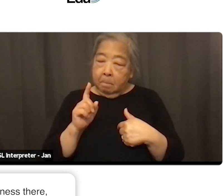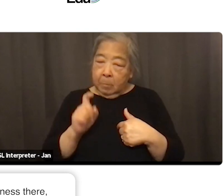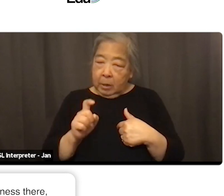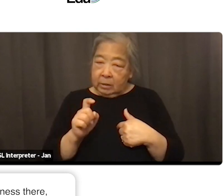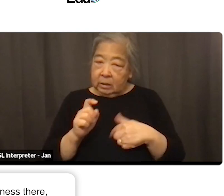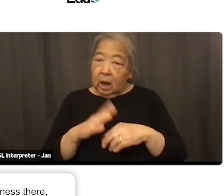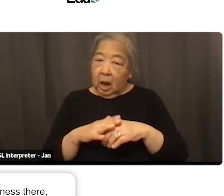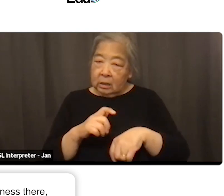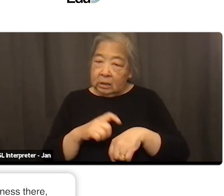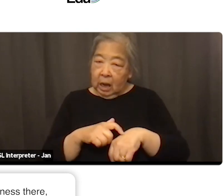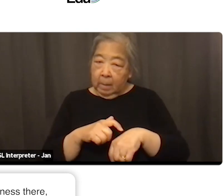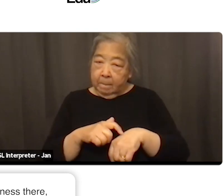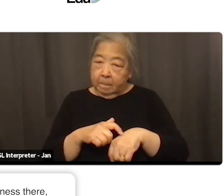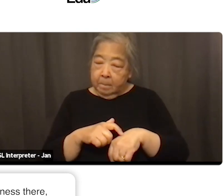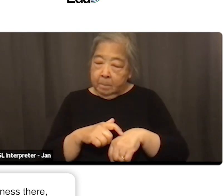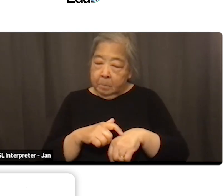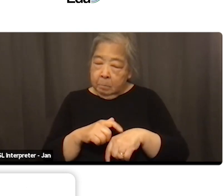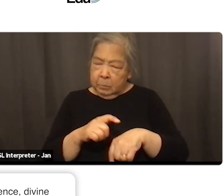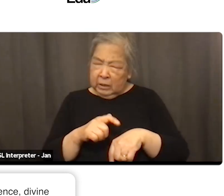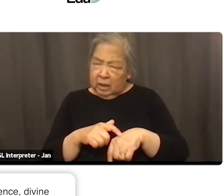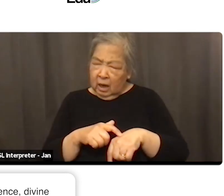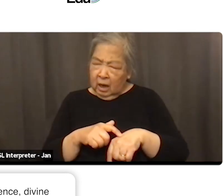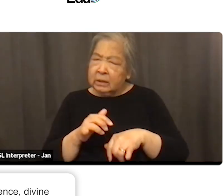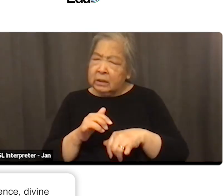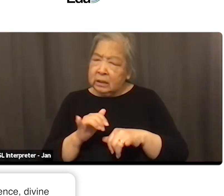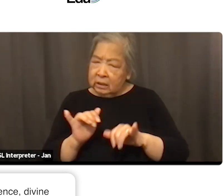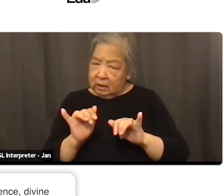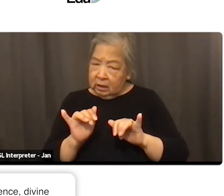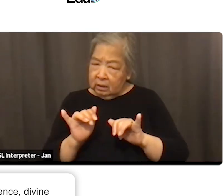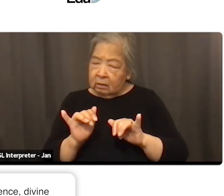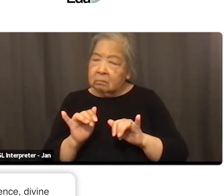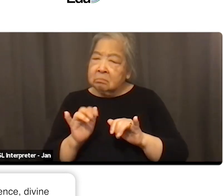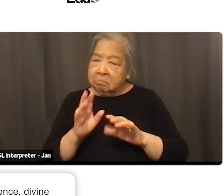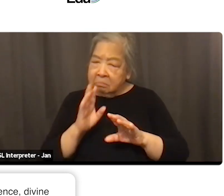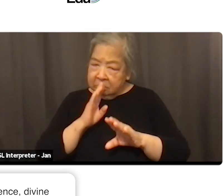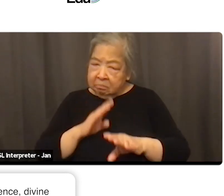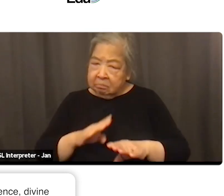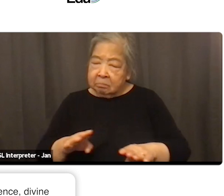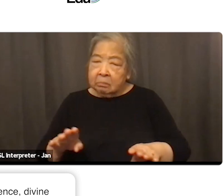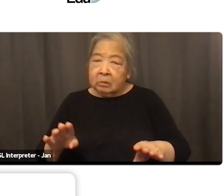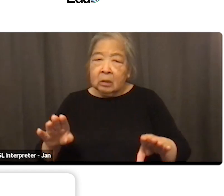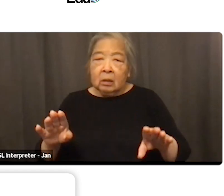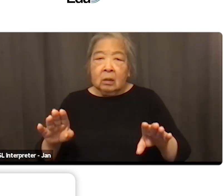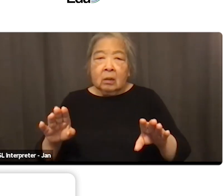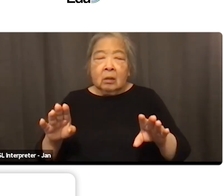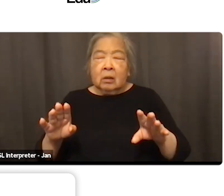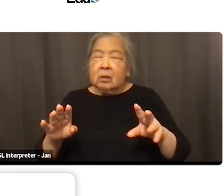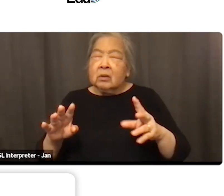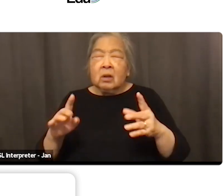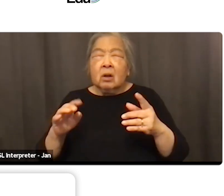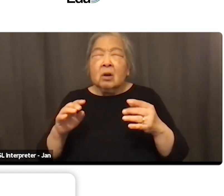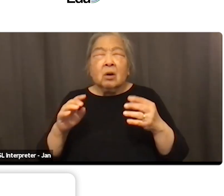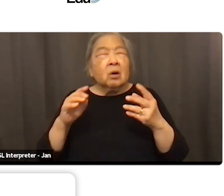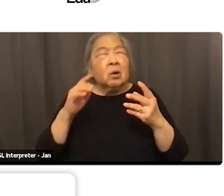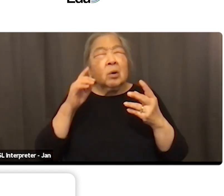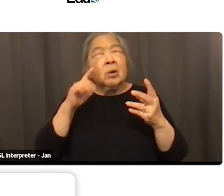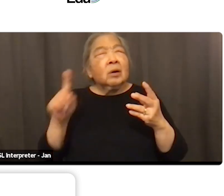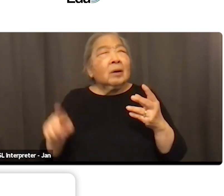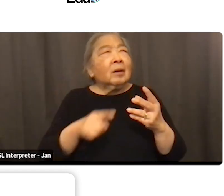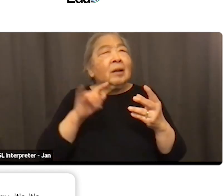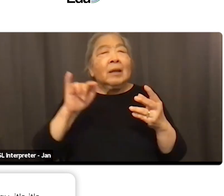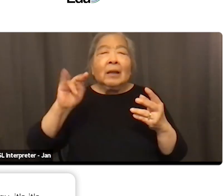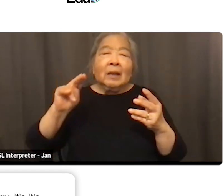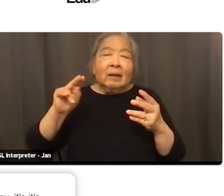there's still a stillness there, right? So infinite intelligence, divine mind, spirit,